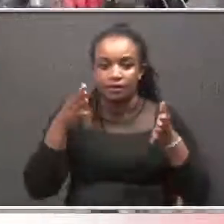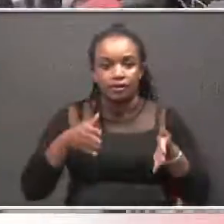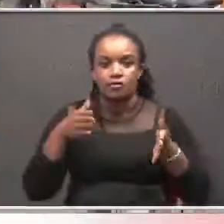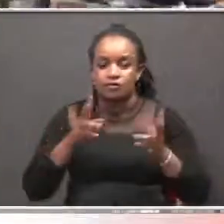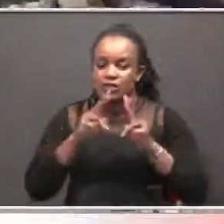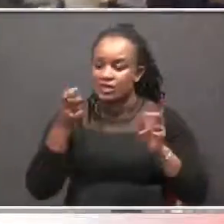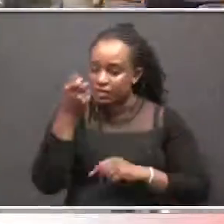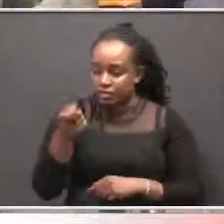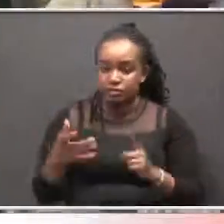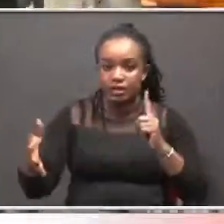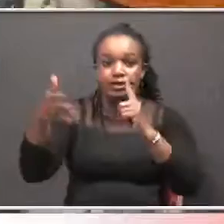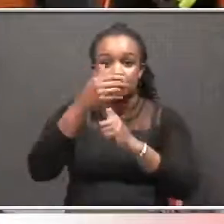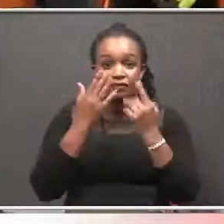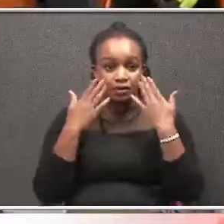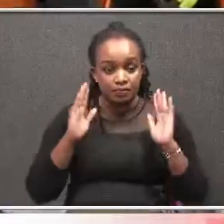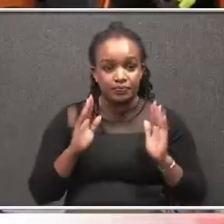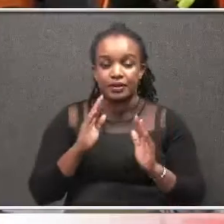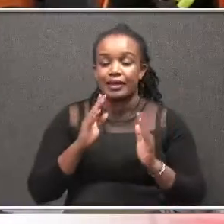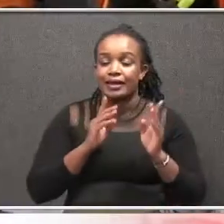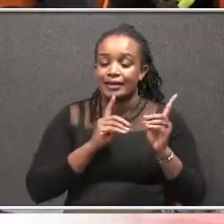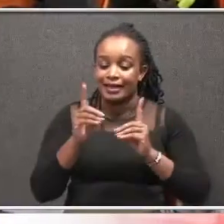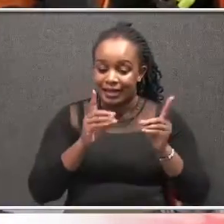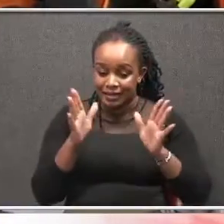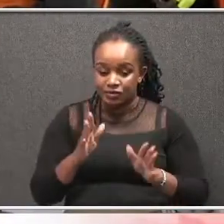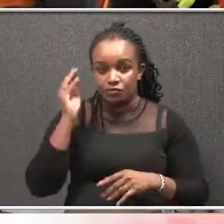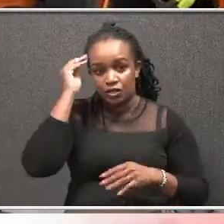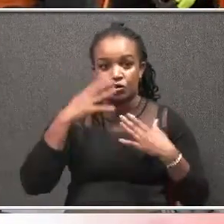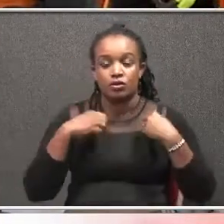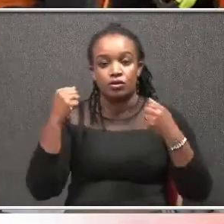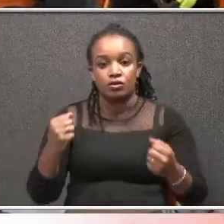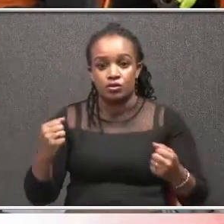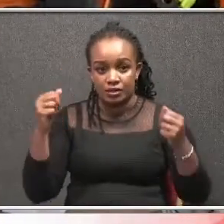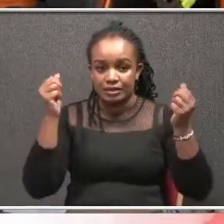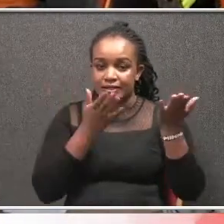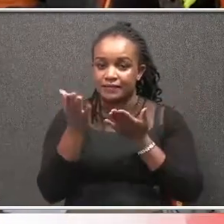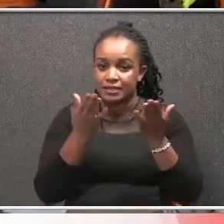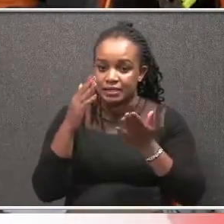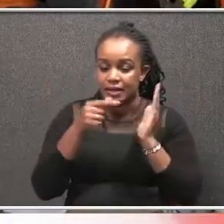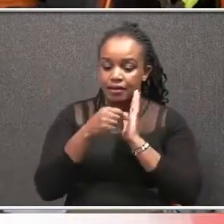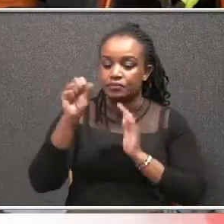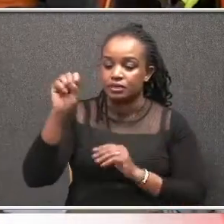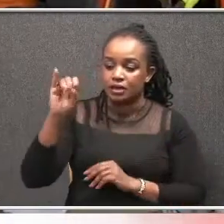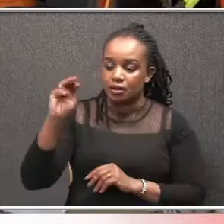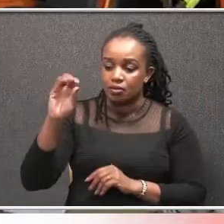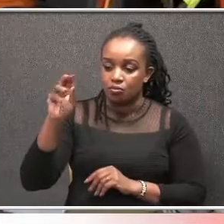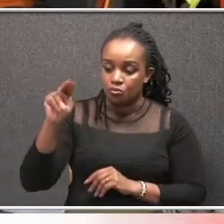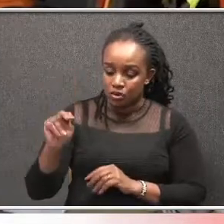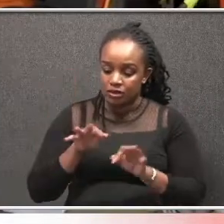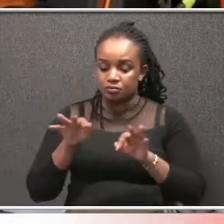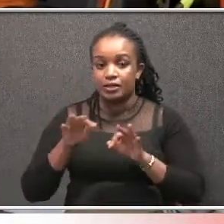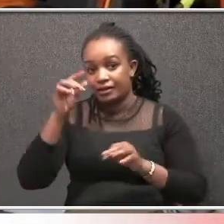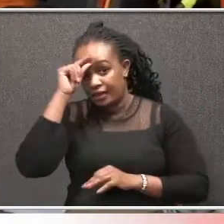been achieved. Director of Mental Health Services, Simon Juguna, says that the government is planning to construct